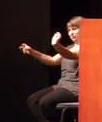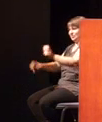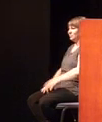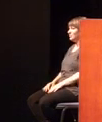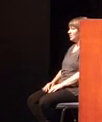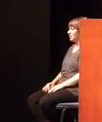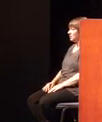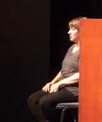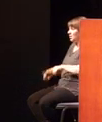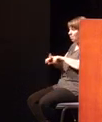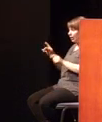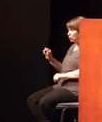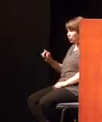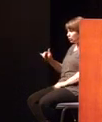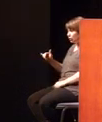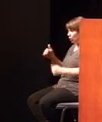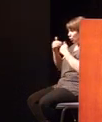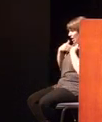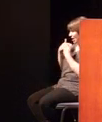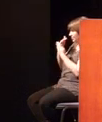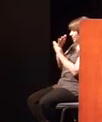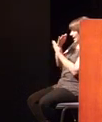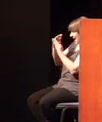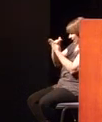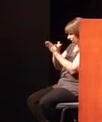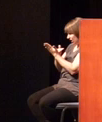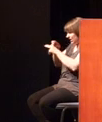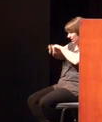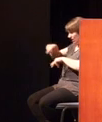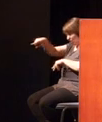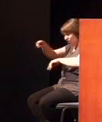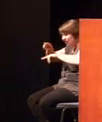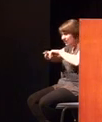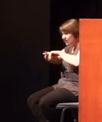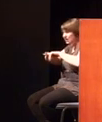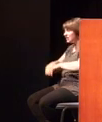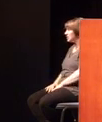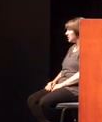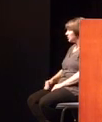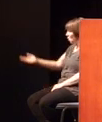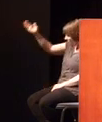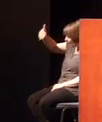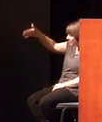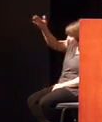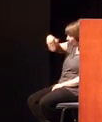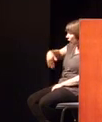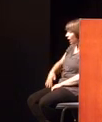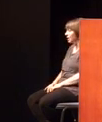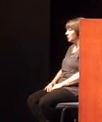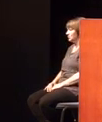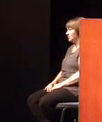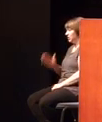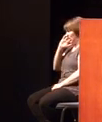But the added incentive is there's actually an agenda sitting on those seats. So there is a prize if you